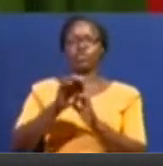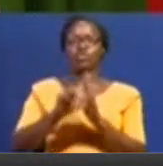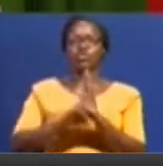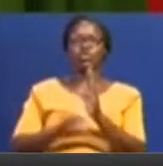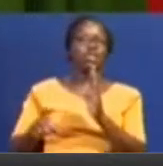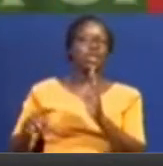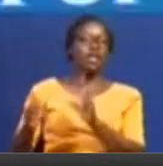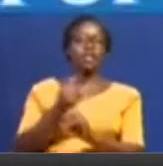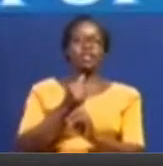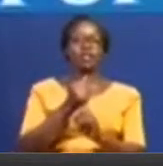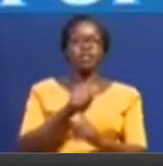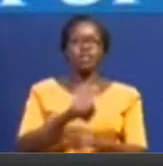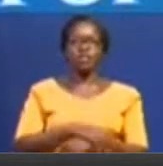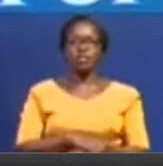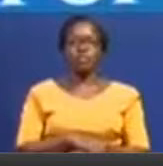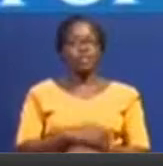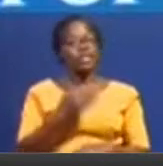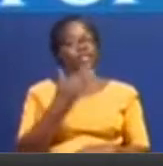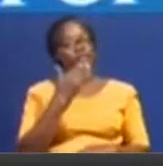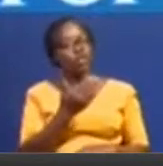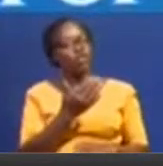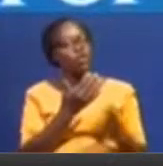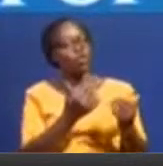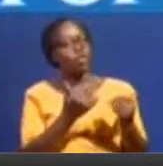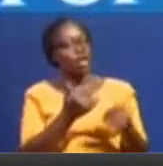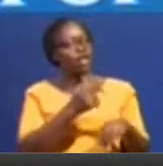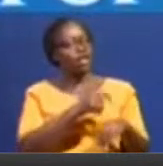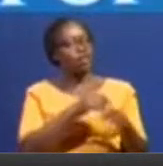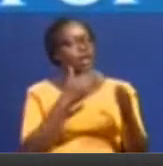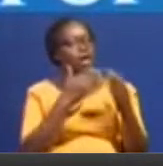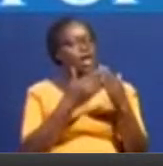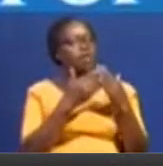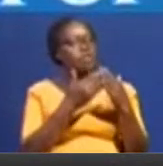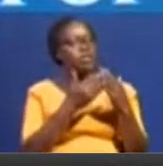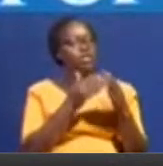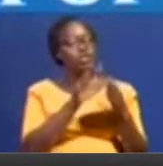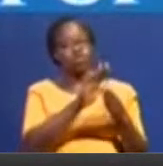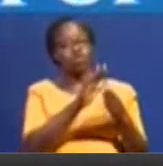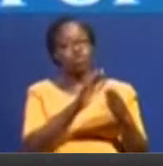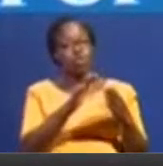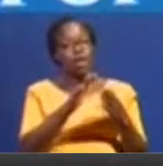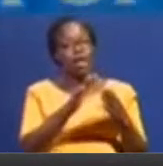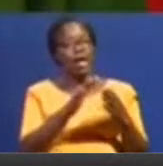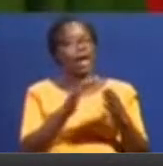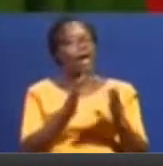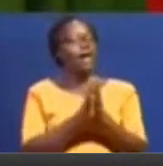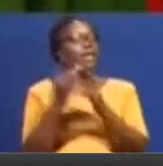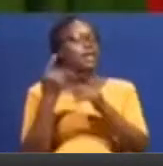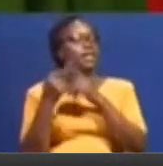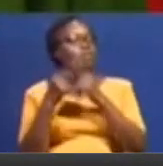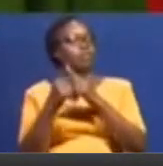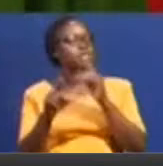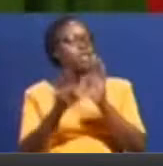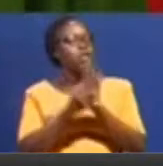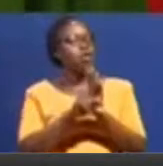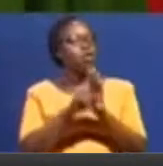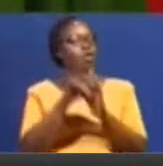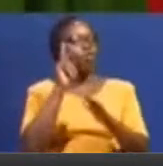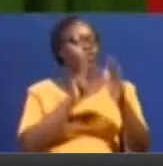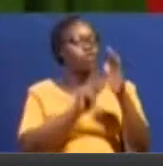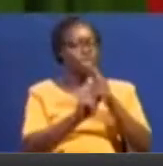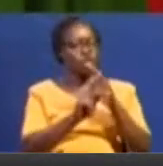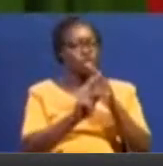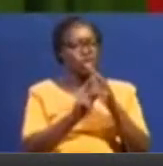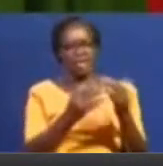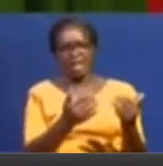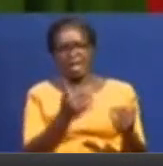met. Thank you, Lilian. Now, while I appreciate your wealth of experience in the legal profession,